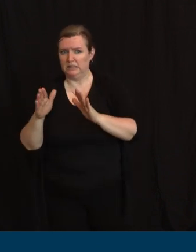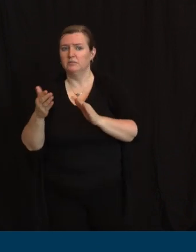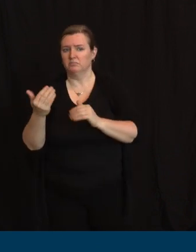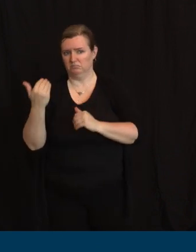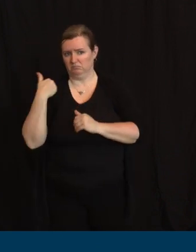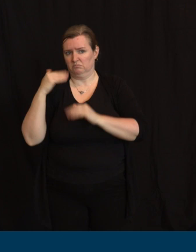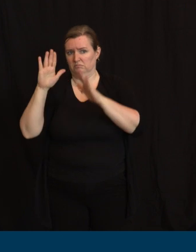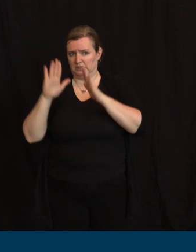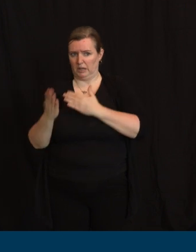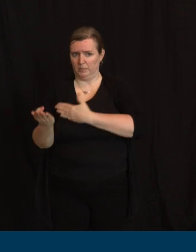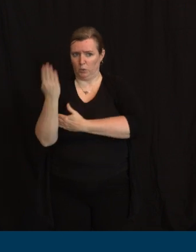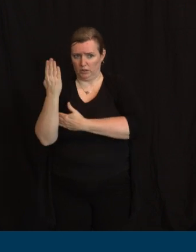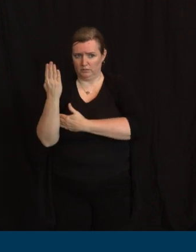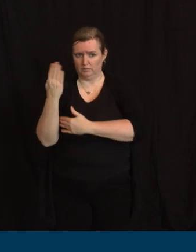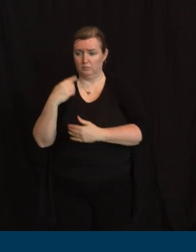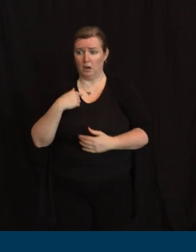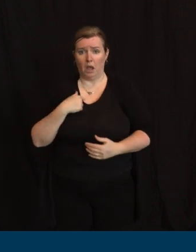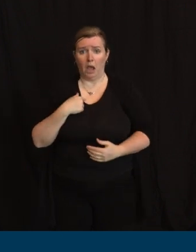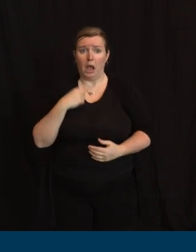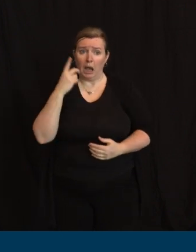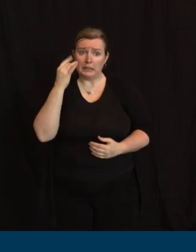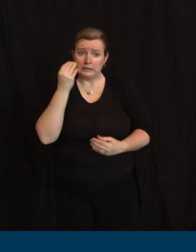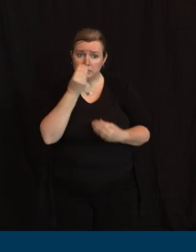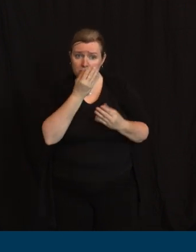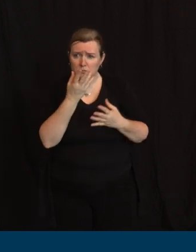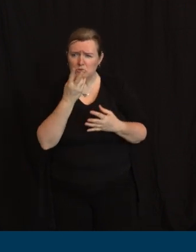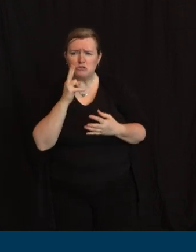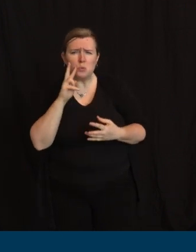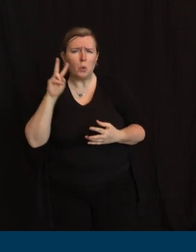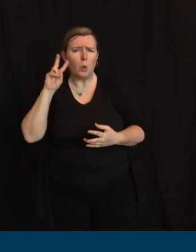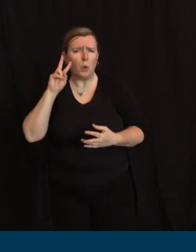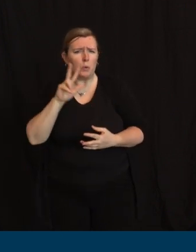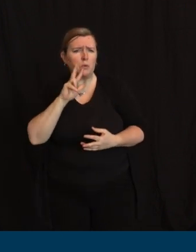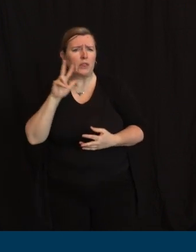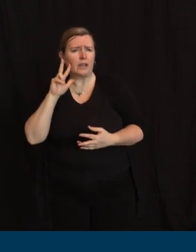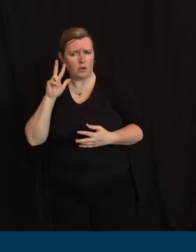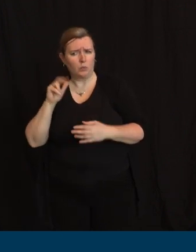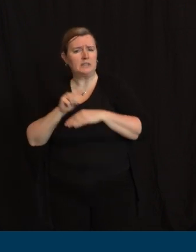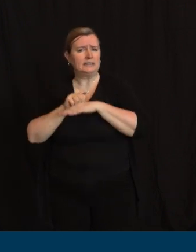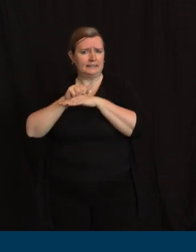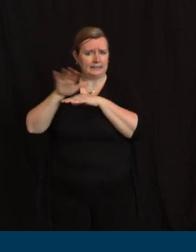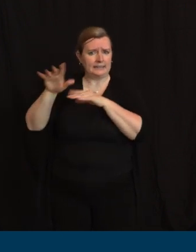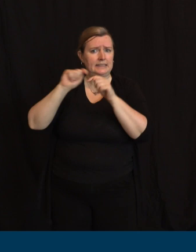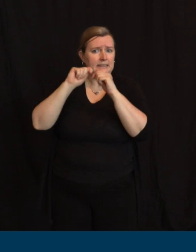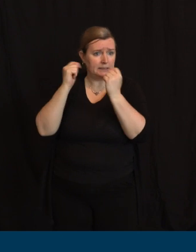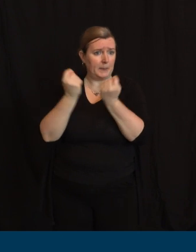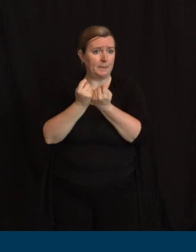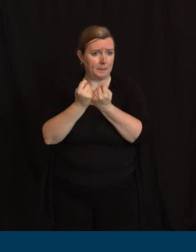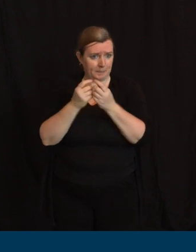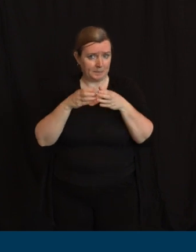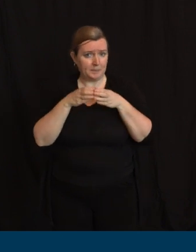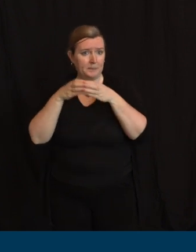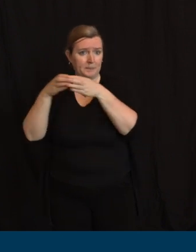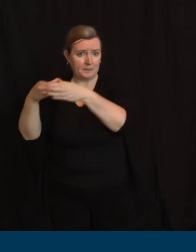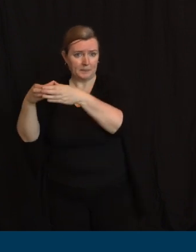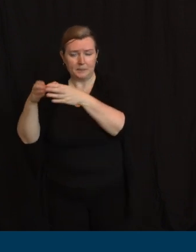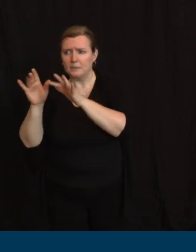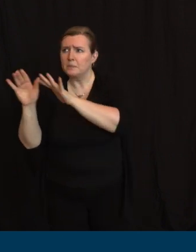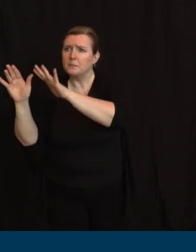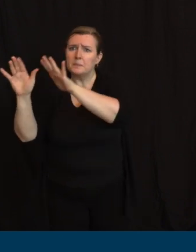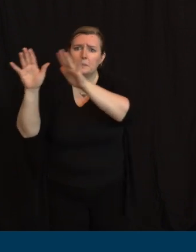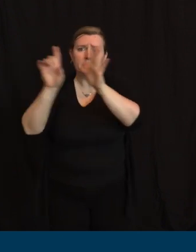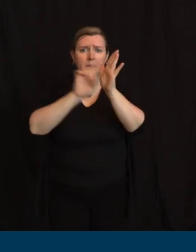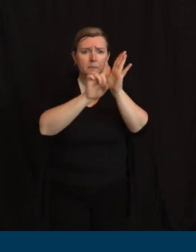shared a number of days ago that we had sent out a team. They surveyed the facility and reported back that